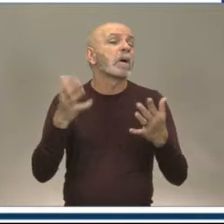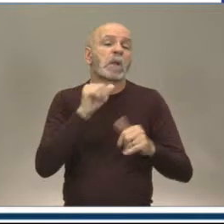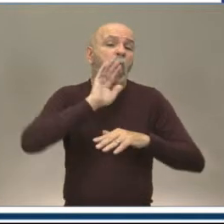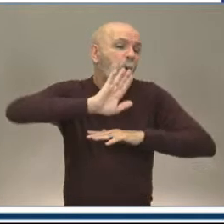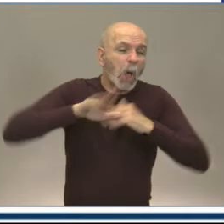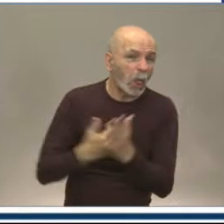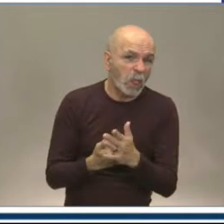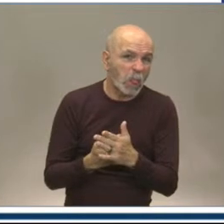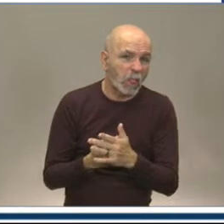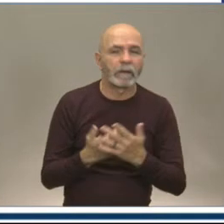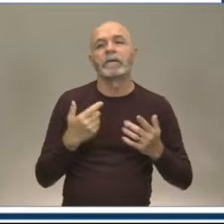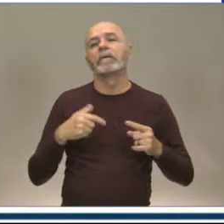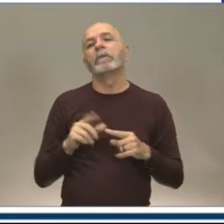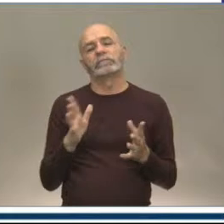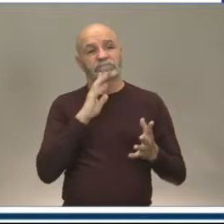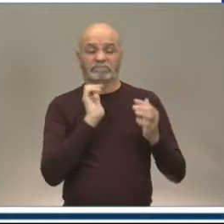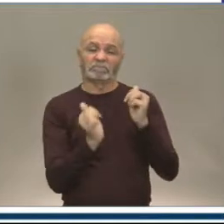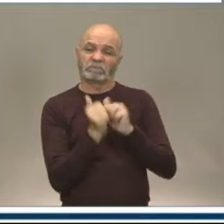assume? Yeah, with our capacity